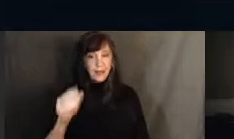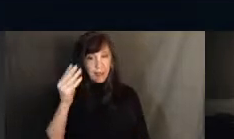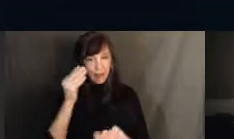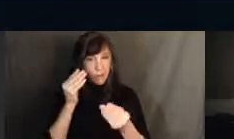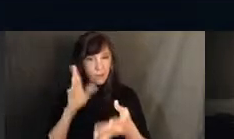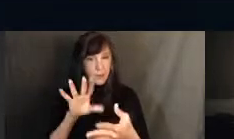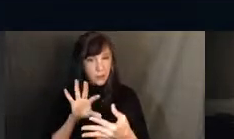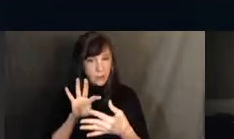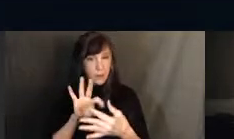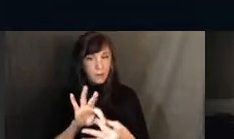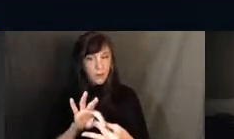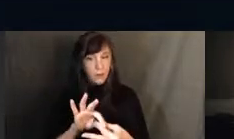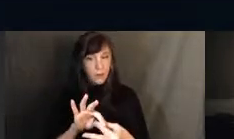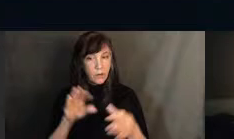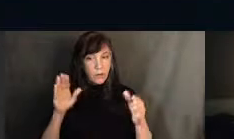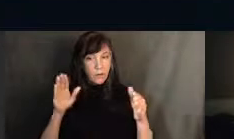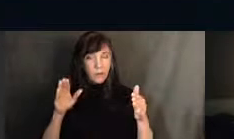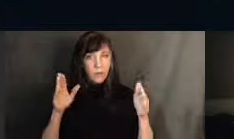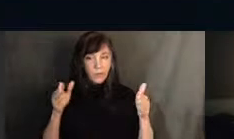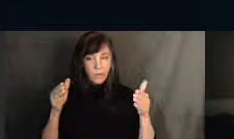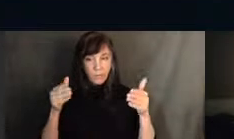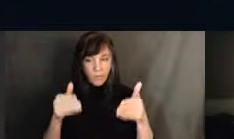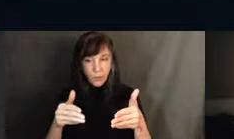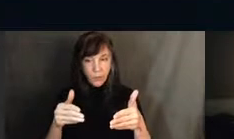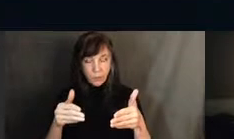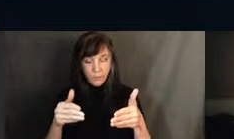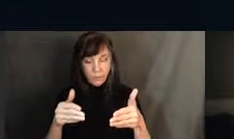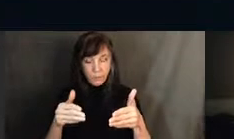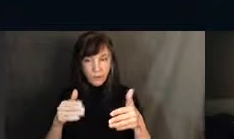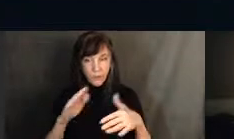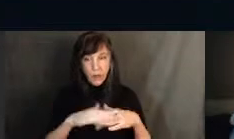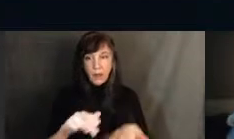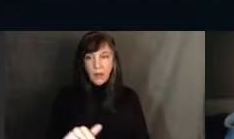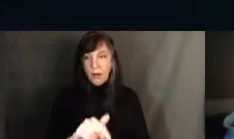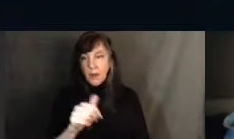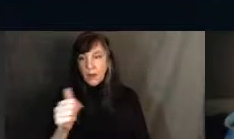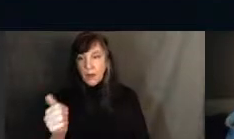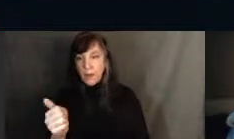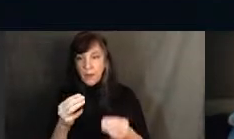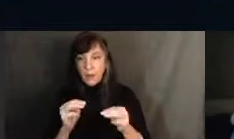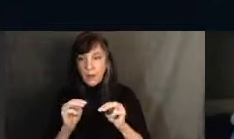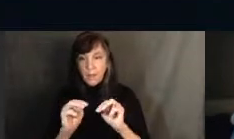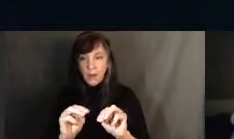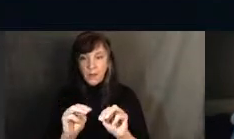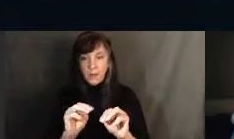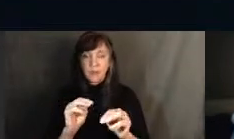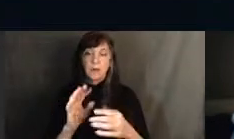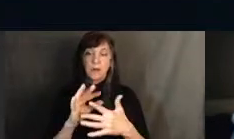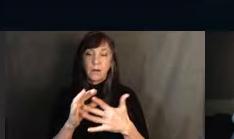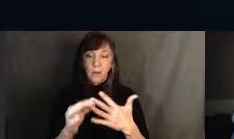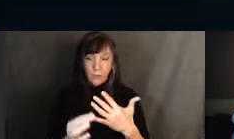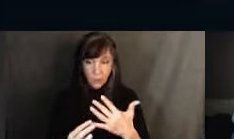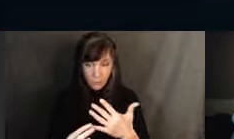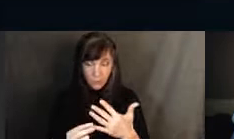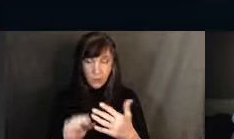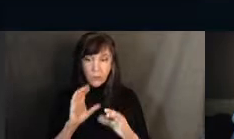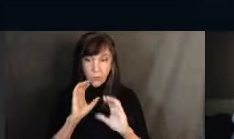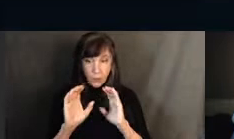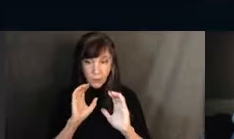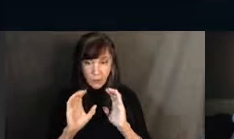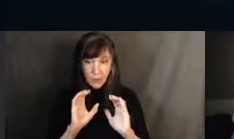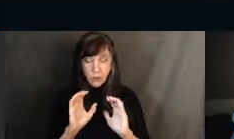about focusing on alternative methods of communication should be included. I think that would be